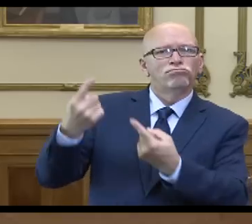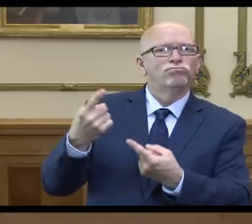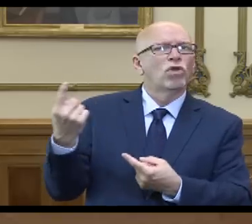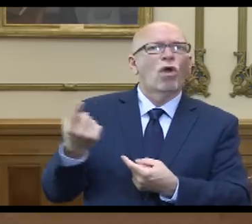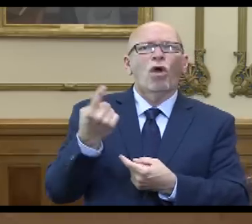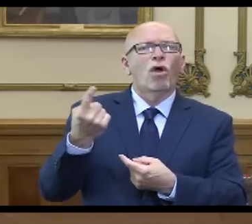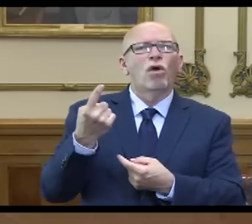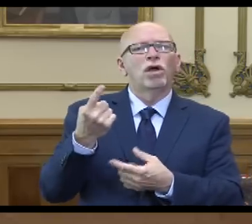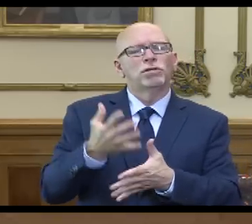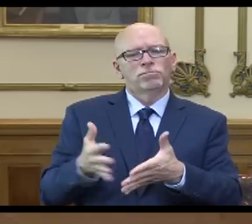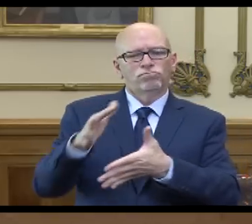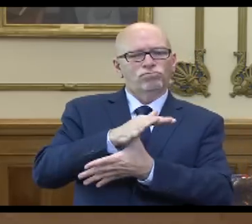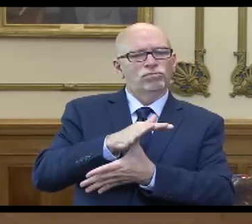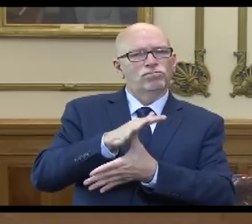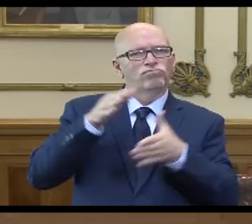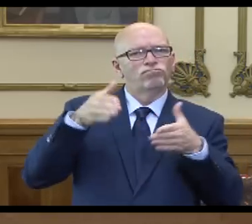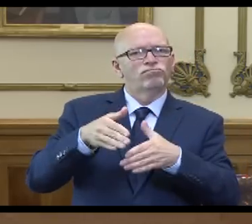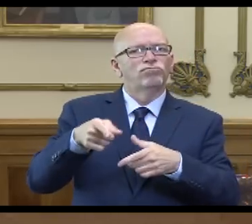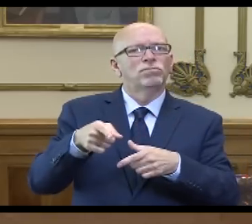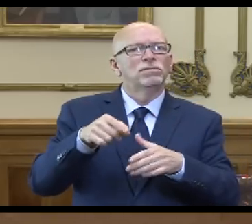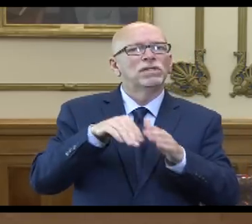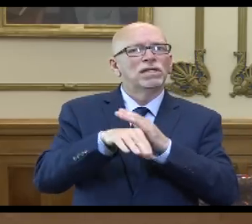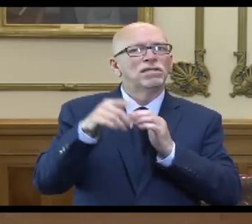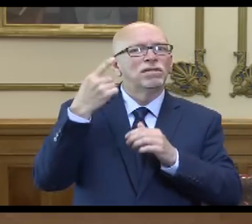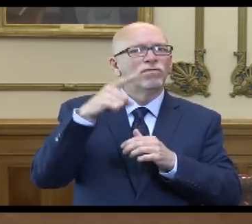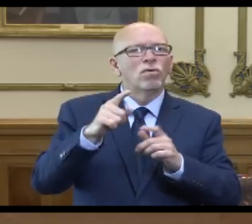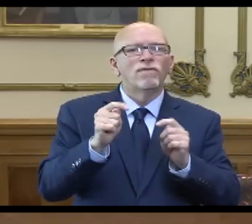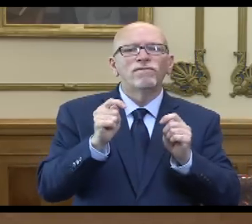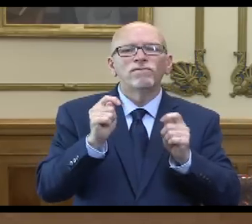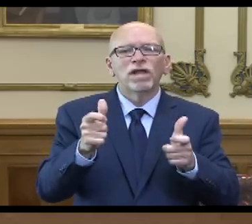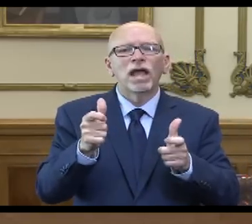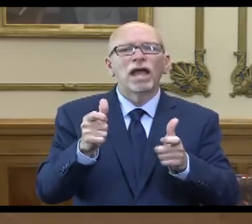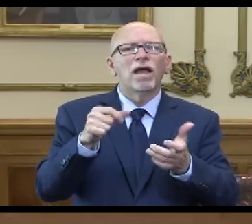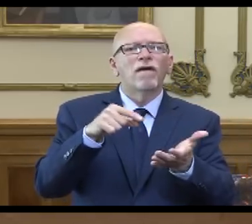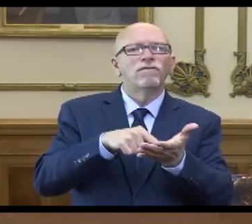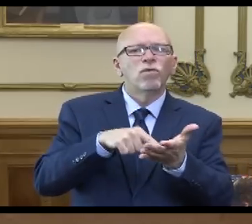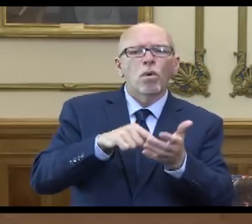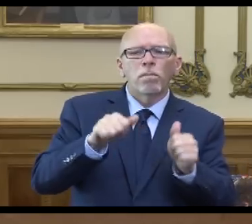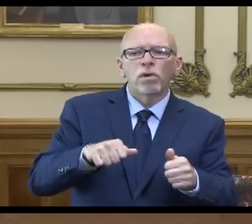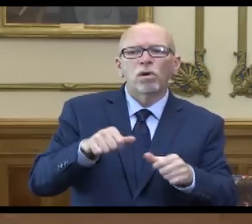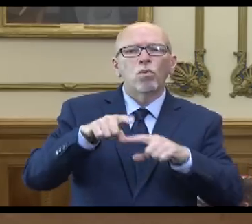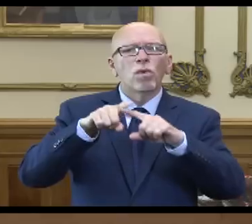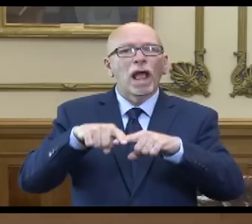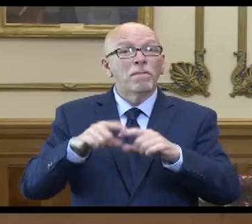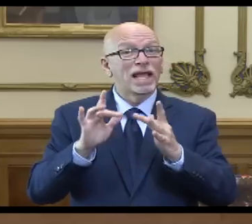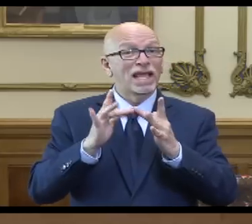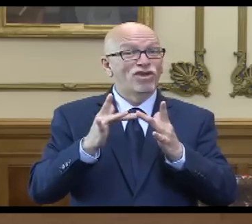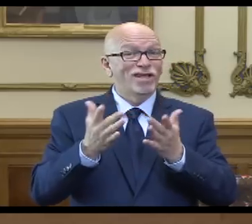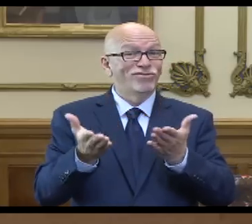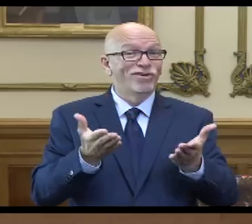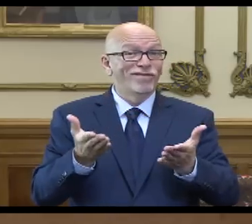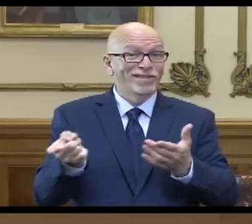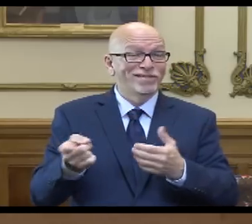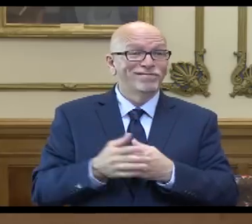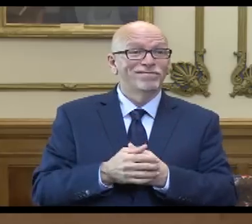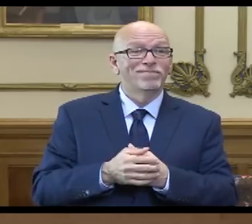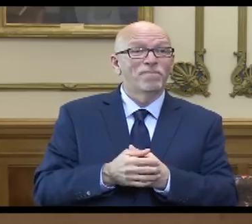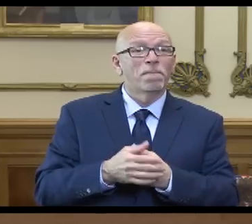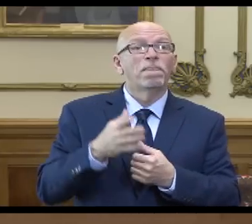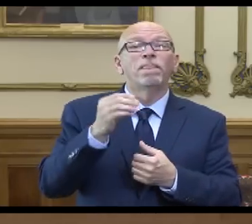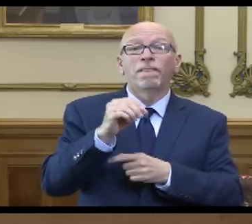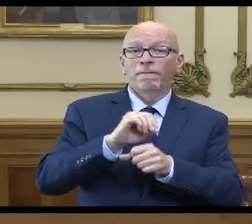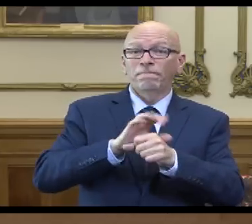placed a priority on access to fast, affordable, reliable internet service.